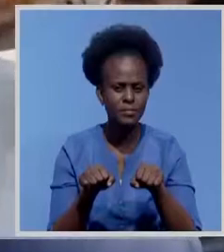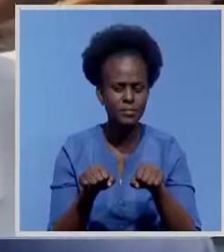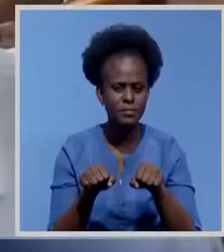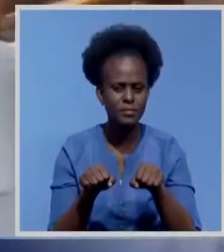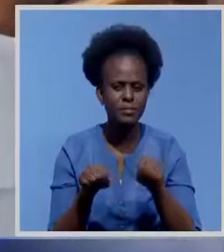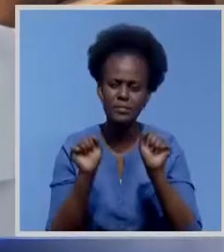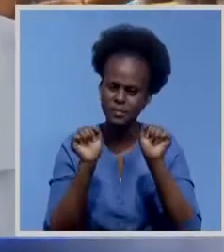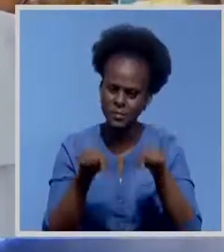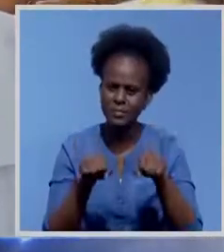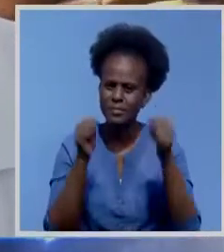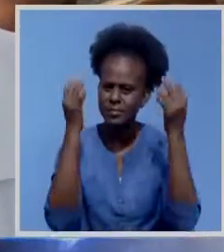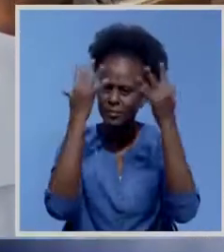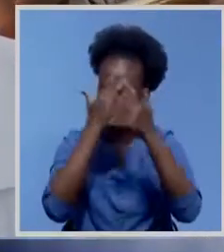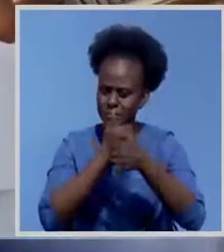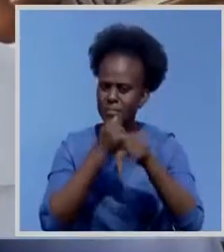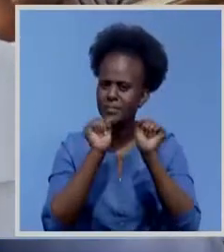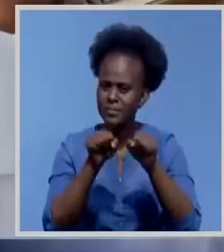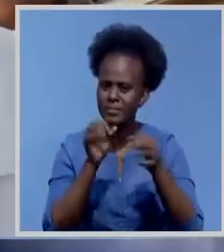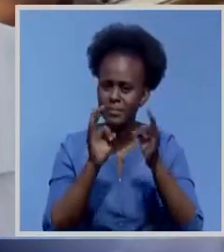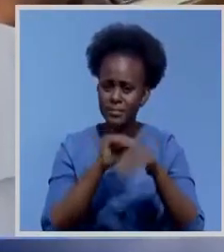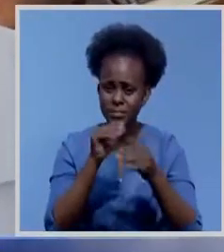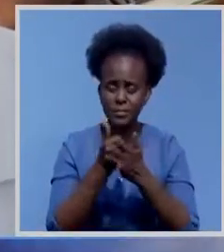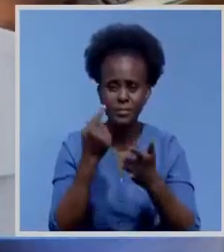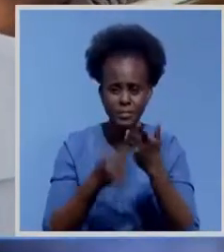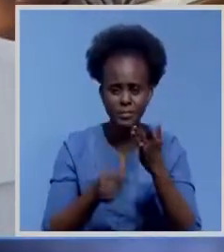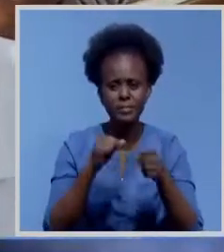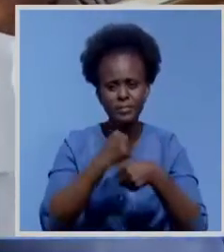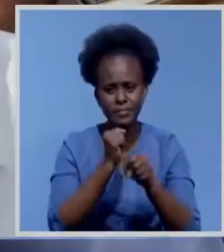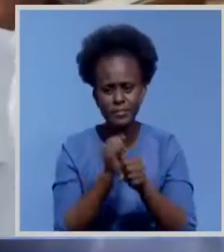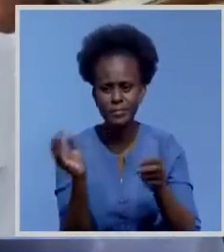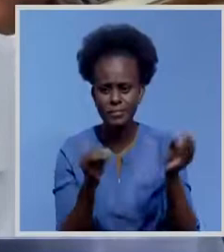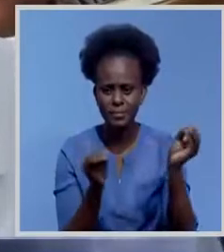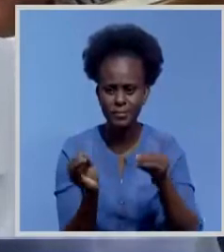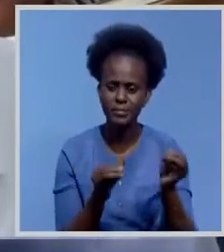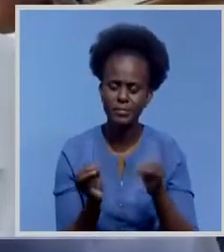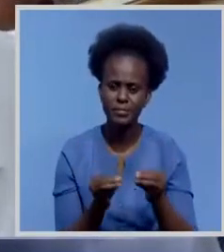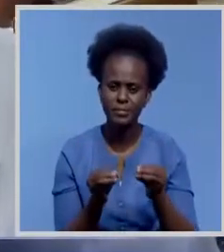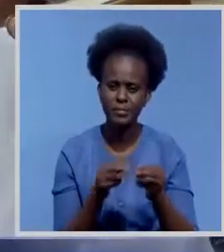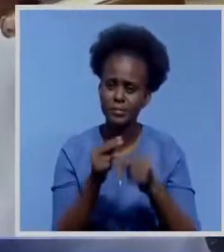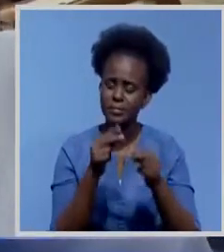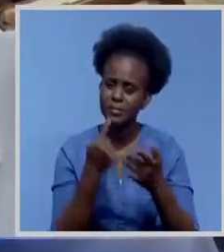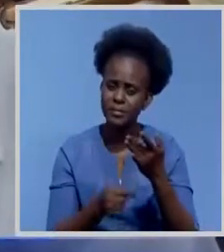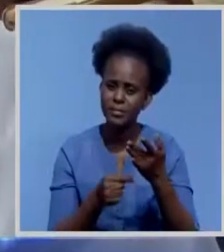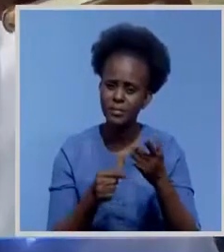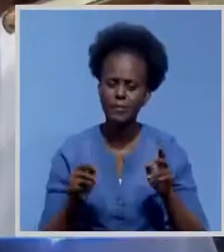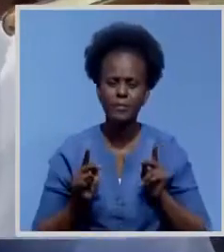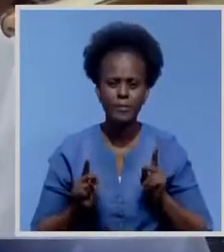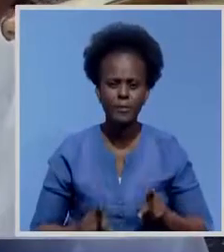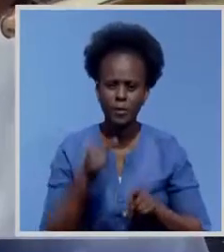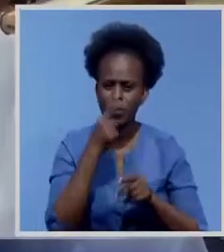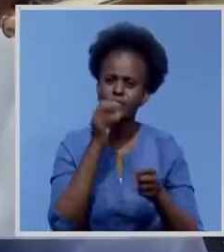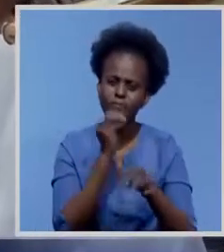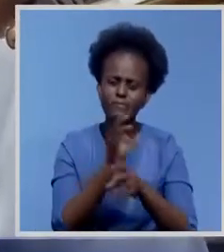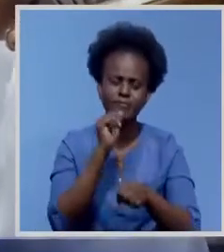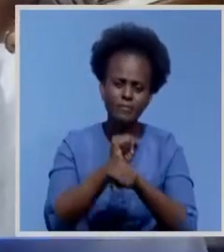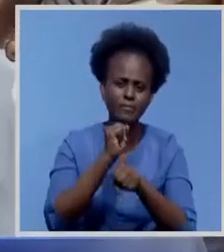It would be sad if all we do is assemble, which means we just get someone who's done already the work